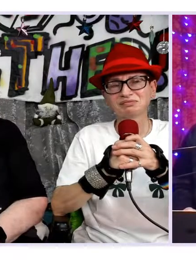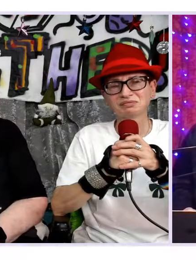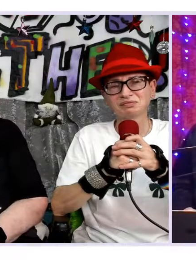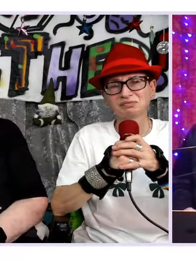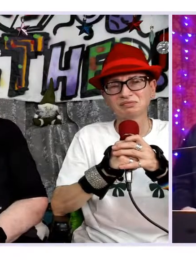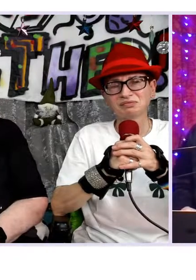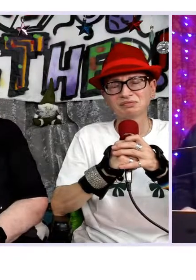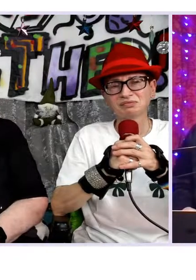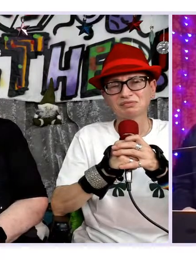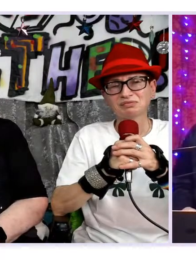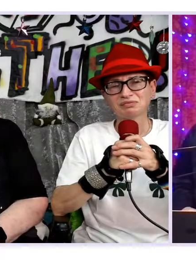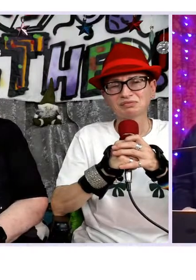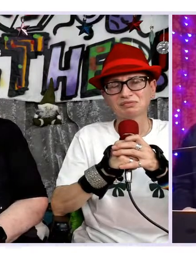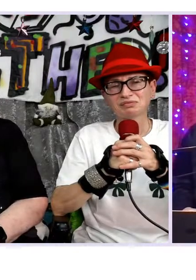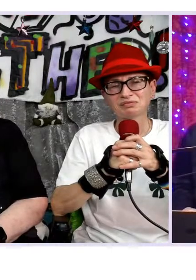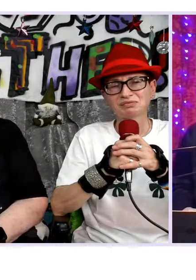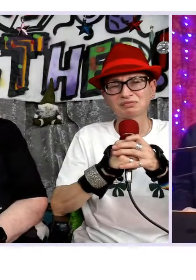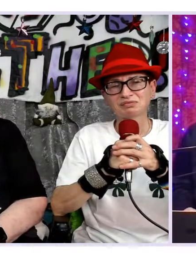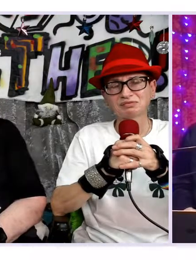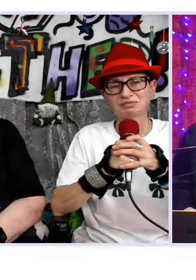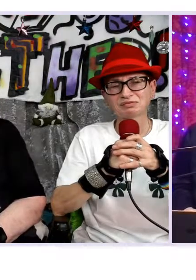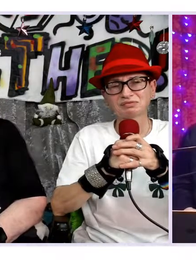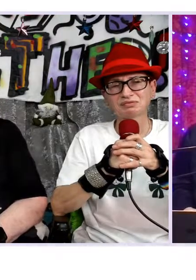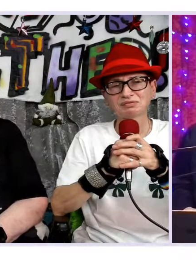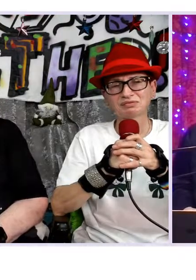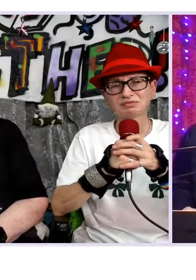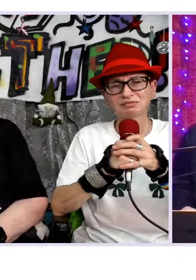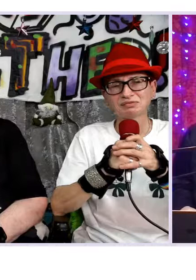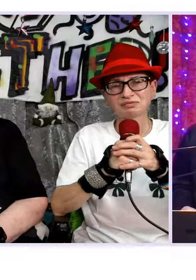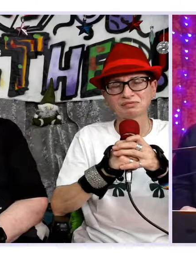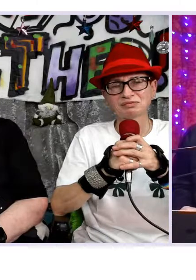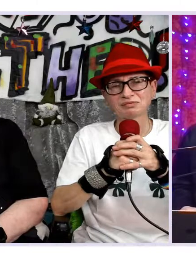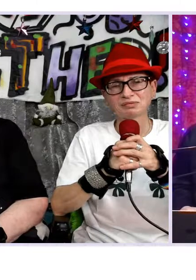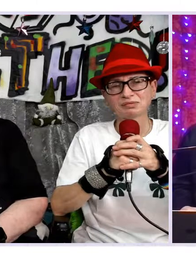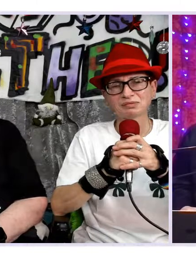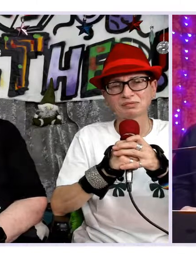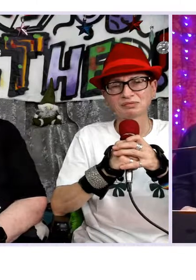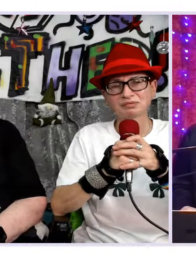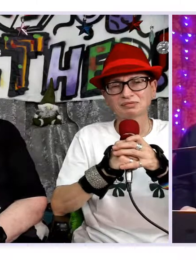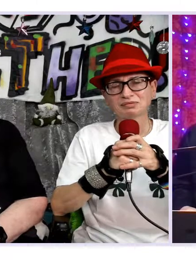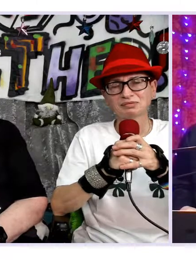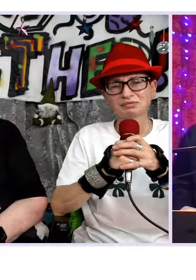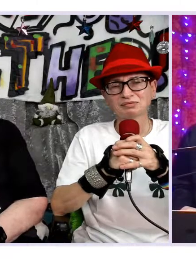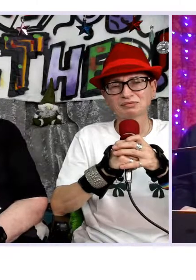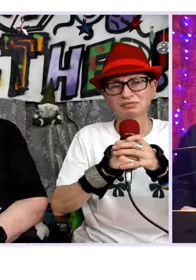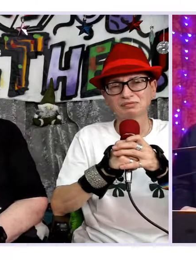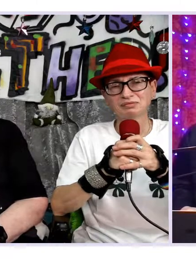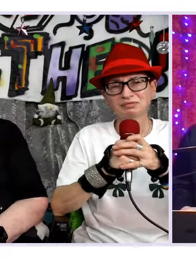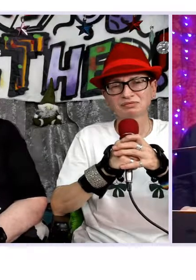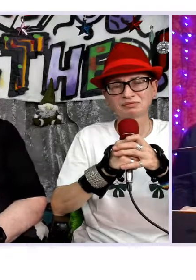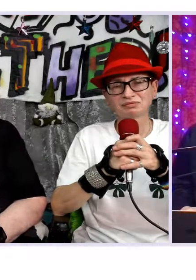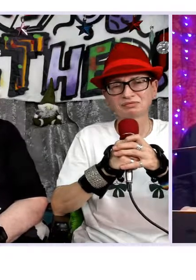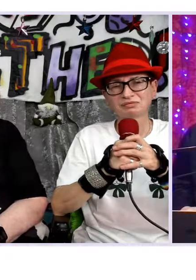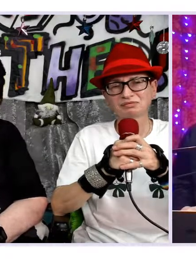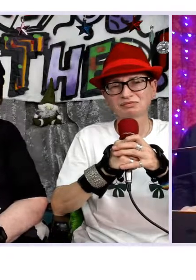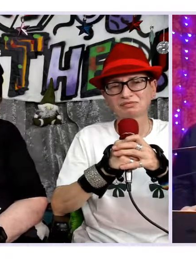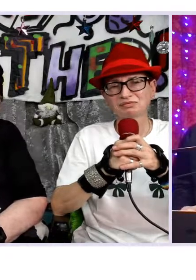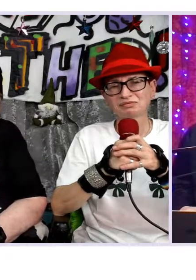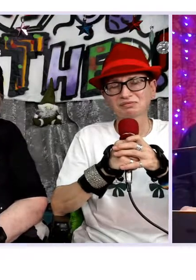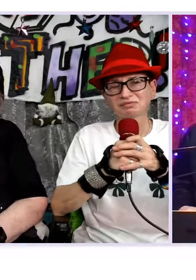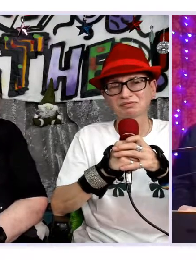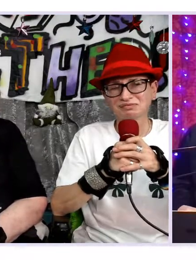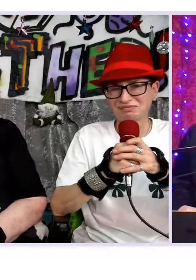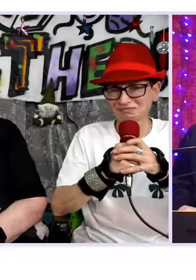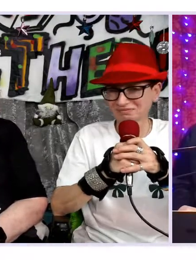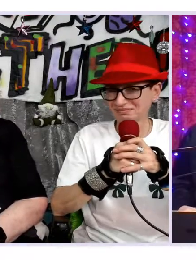sparkly, sort of lightningy thing on it. My delightful curls, gold and